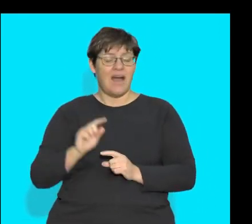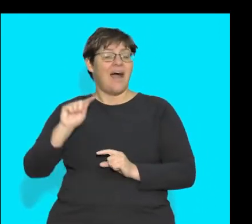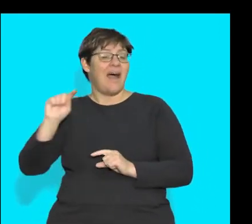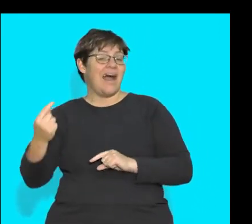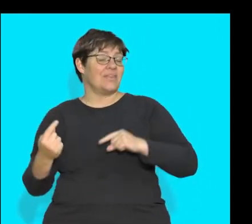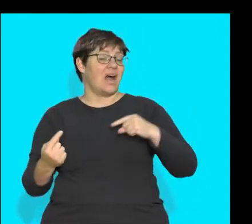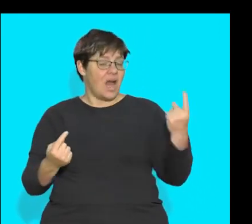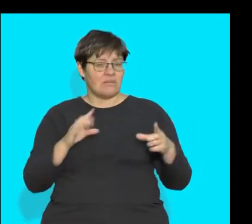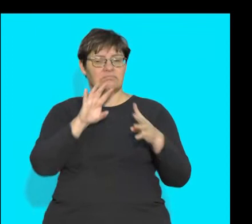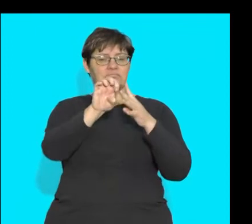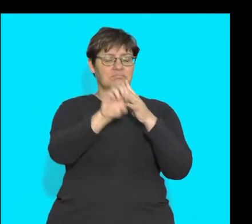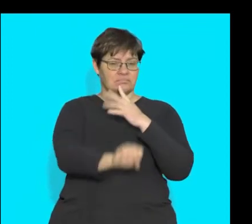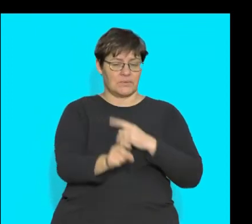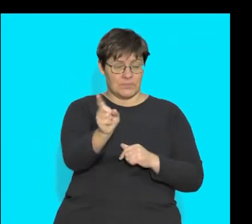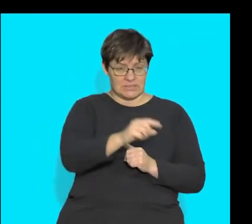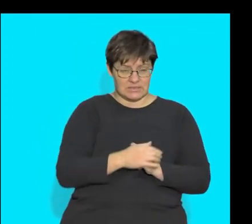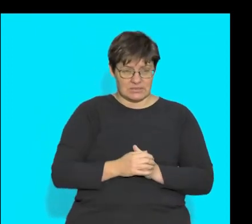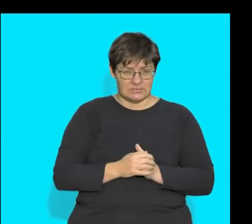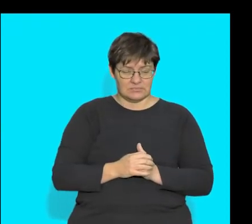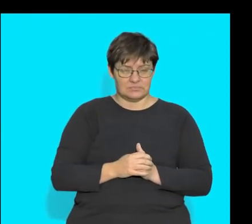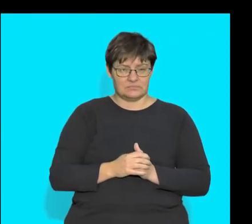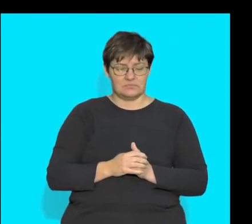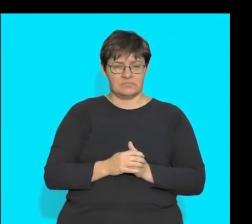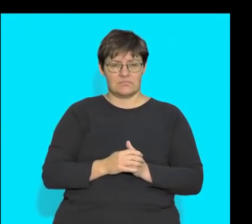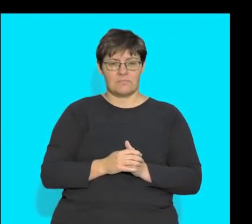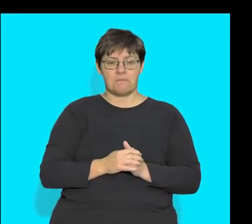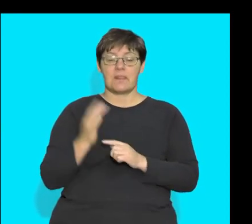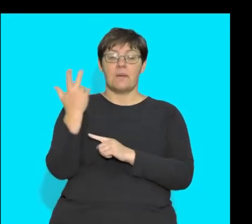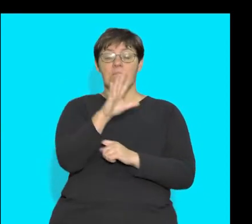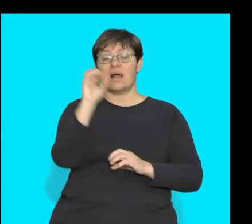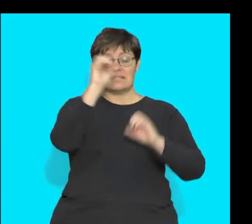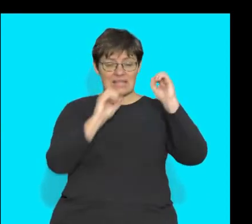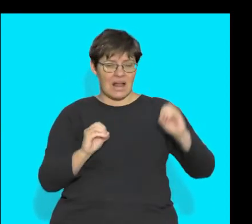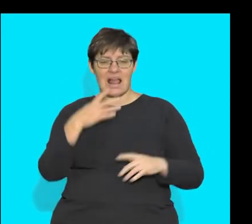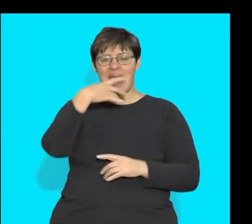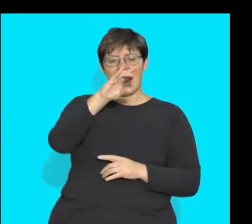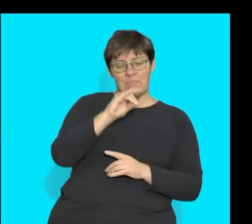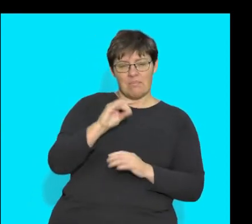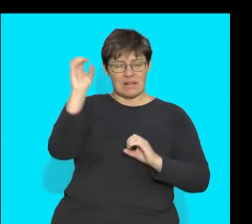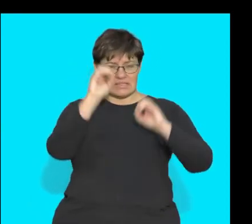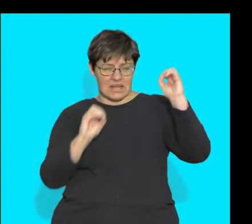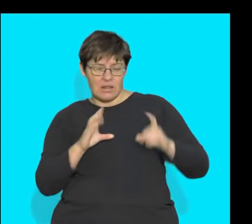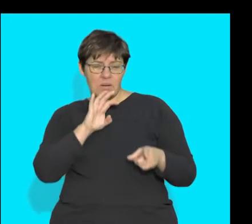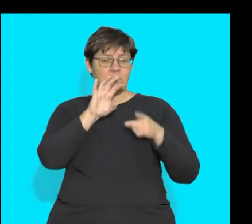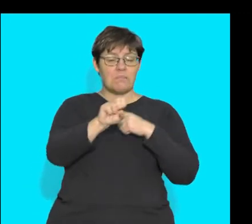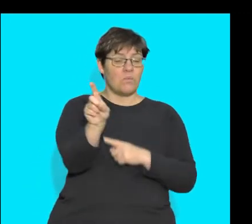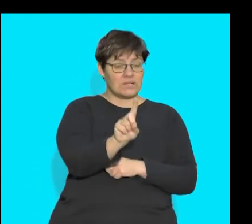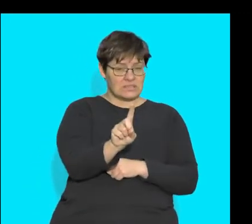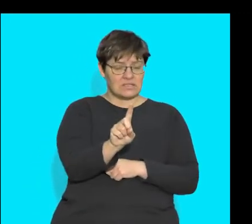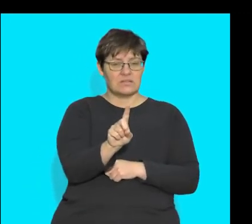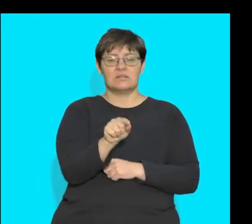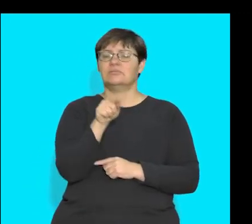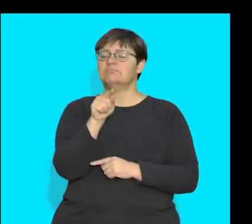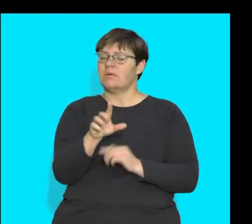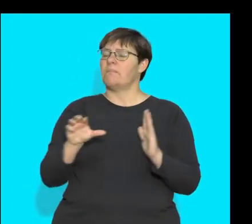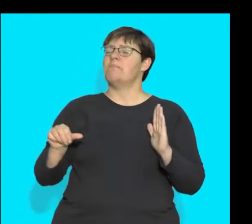other organelles are we going to find? Now, in the plant cell and the animal cell, we're going to find